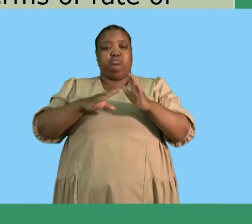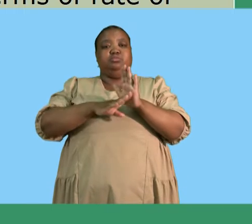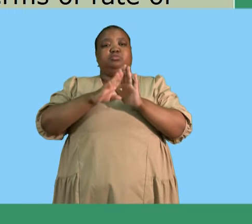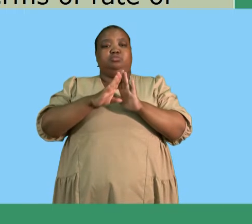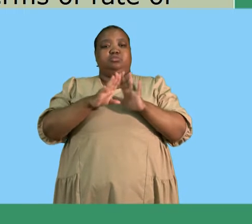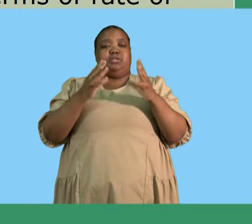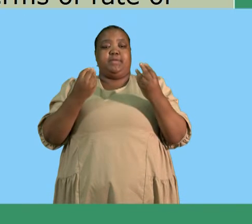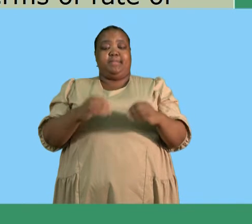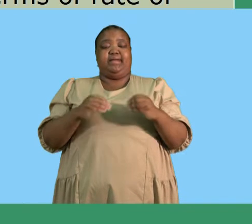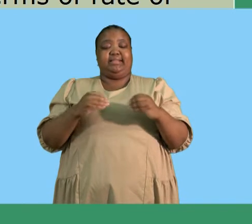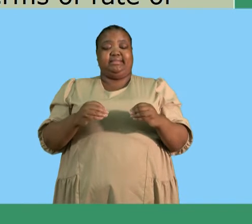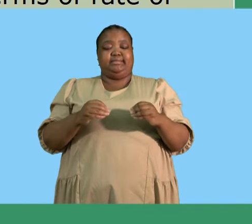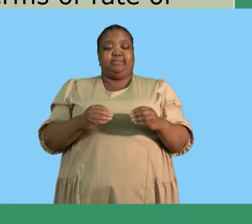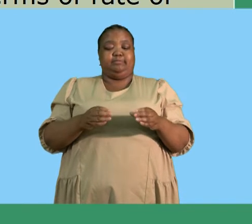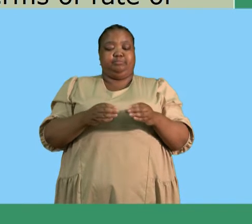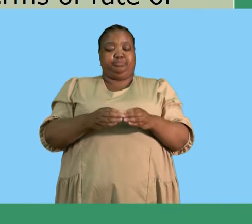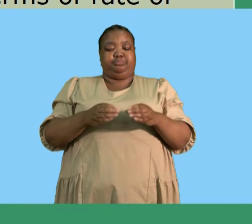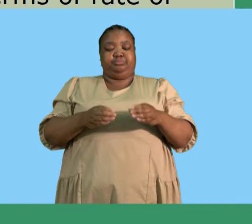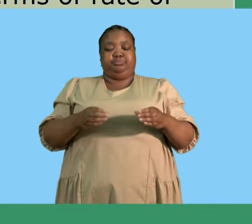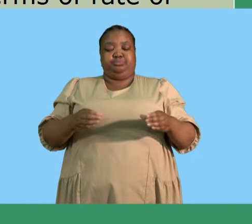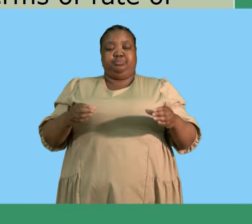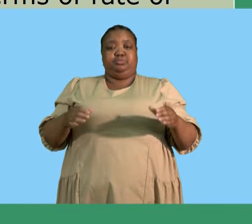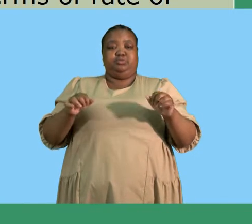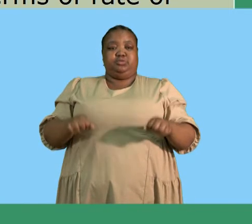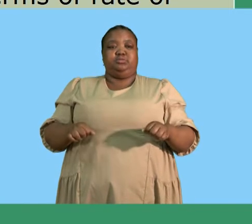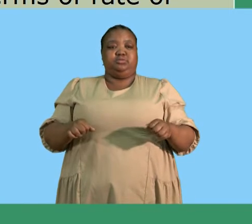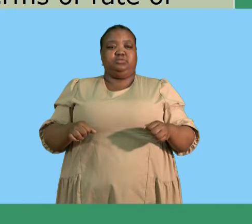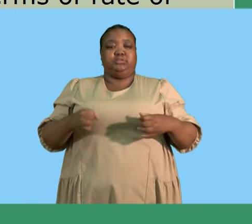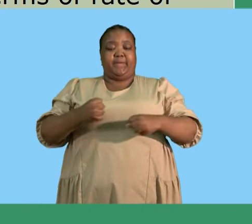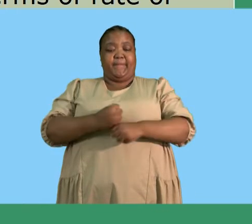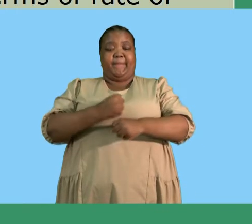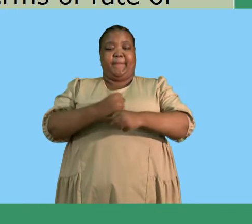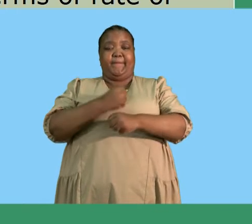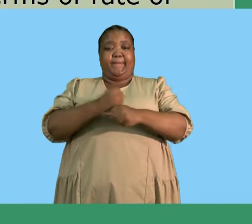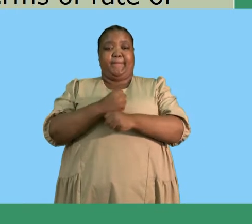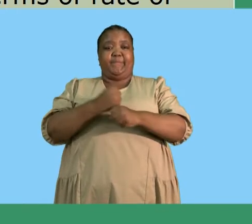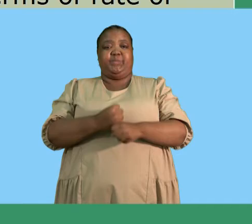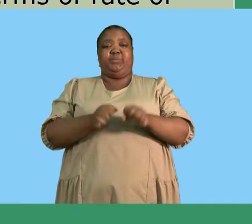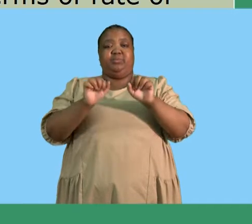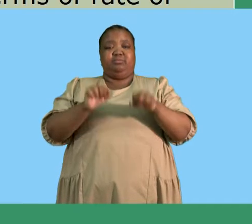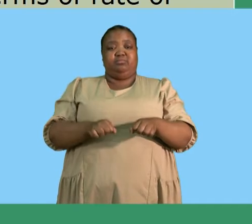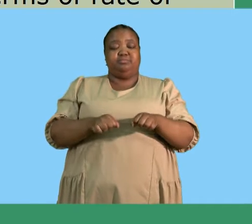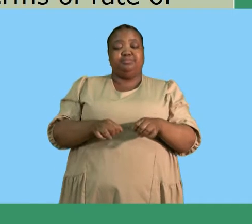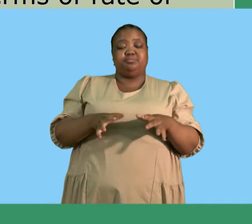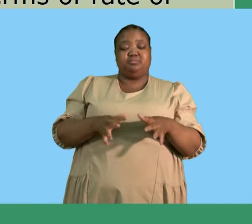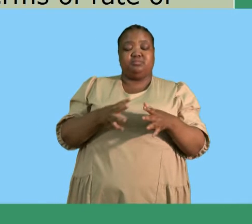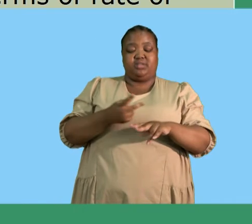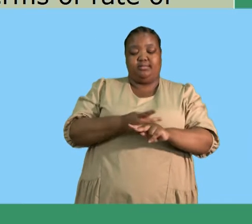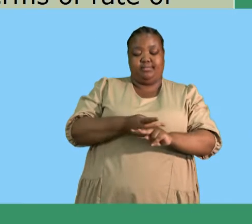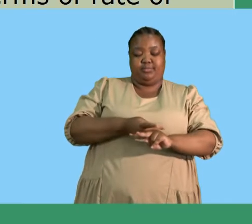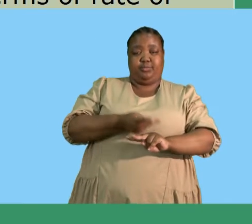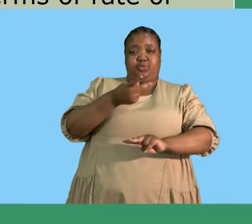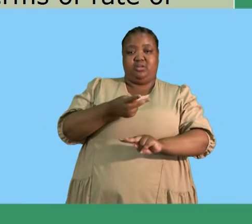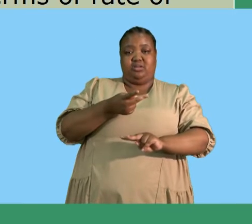the expansion of the size of the business. We then have productivity, which is the effectiveness of